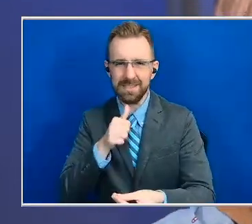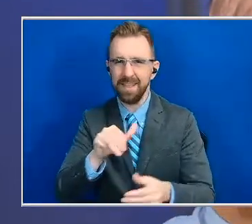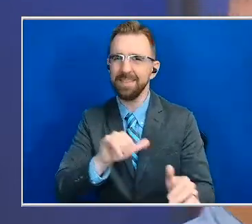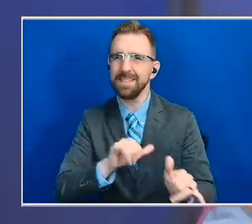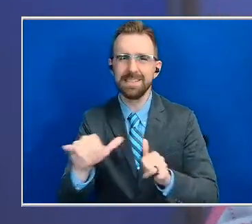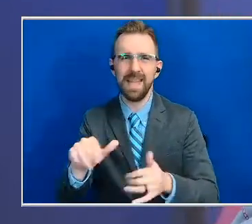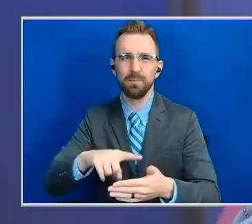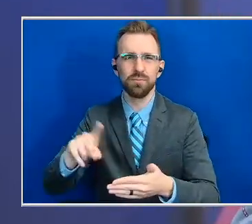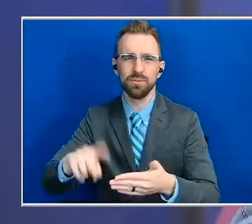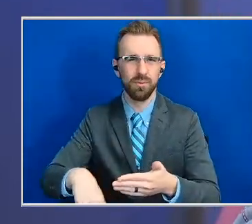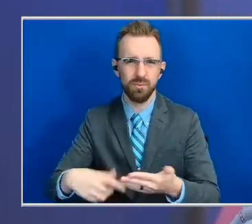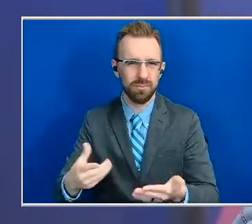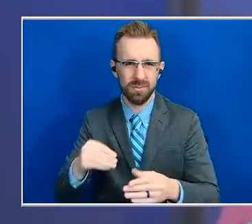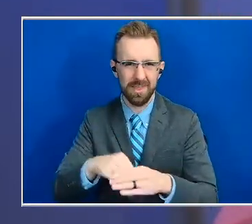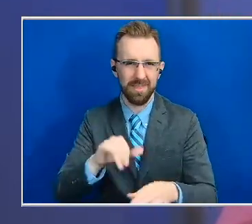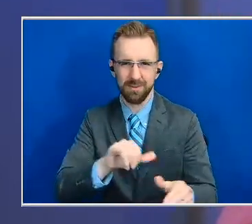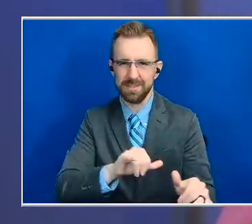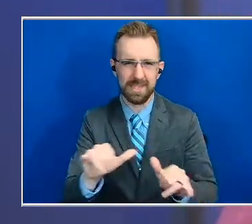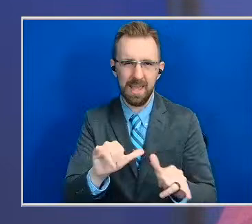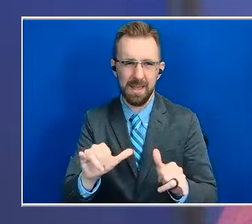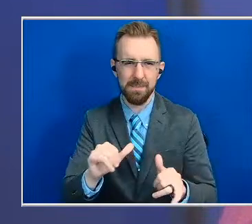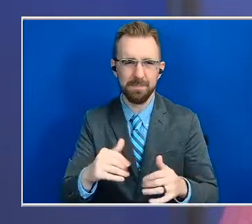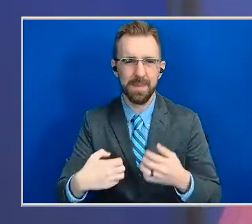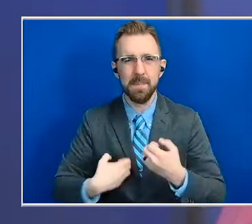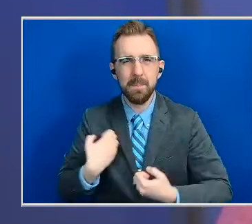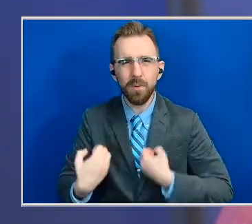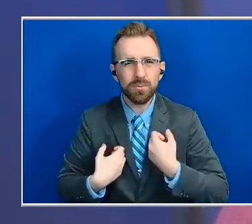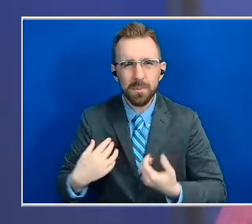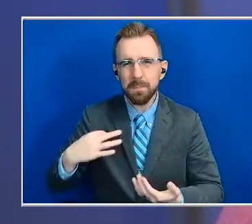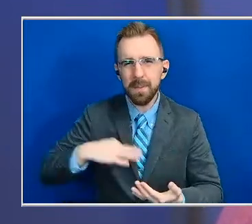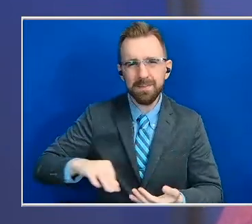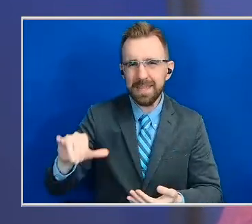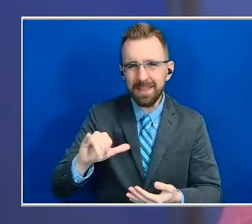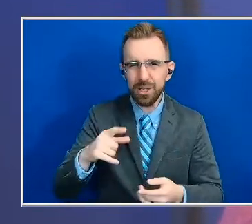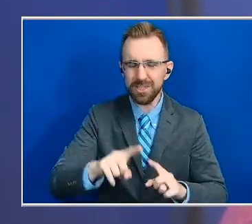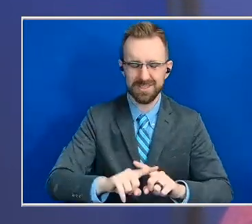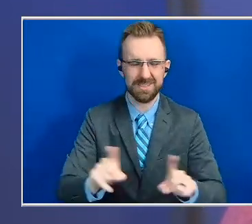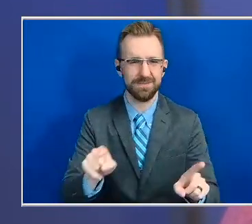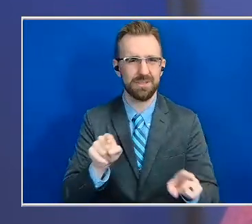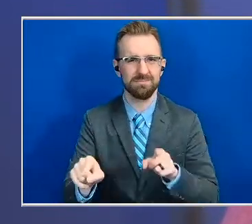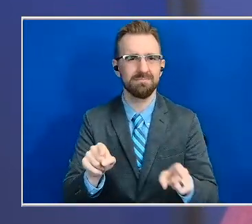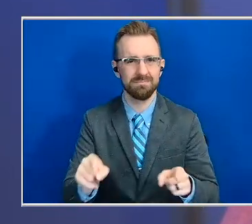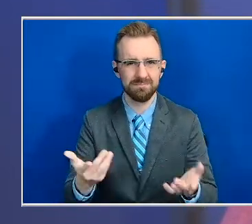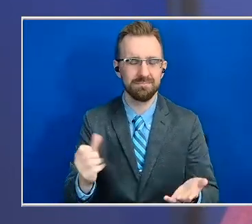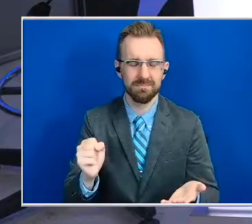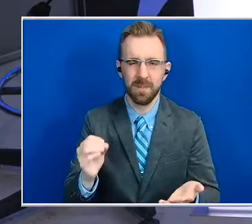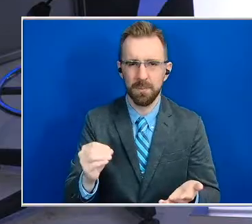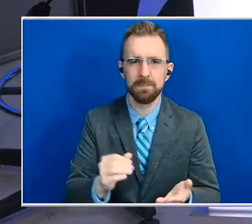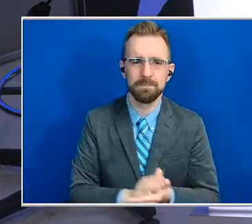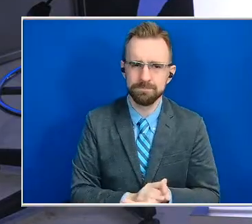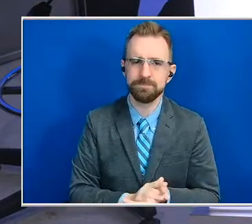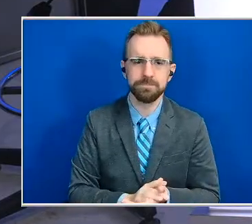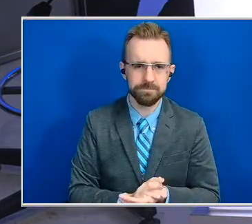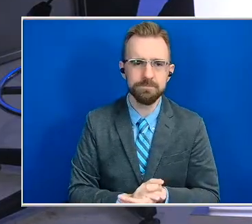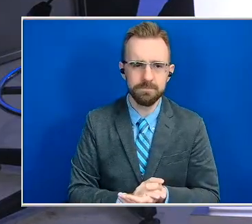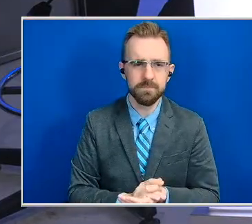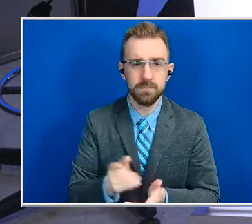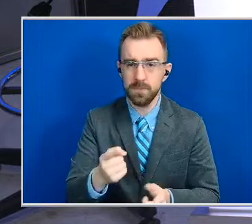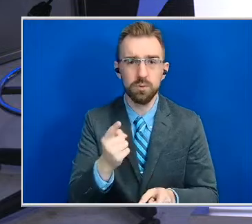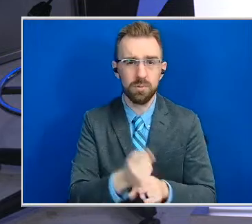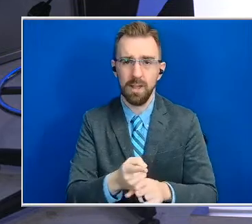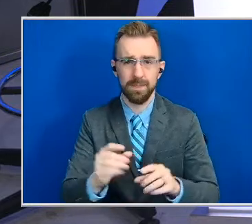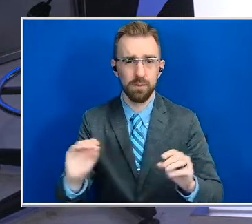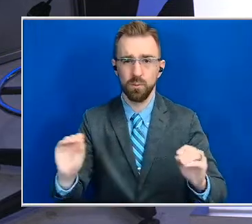those same emotional benefits are just so different, So, and you're right. There is nowhere for people to